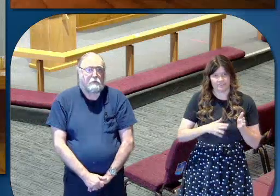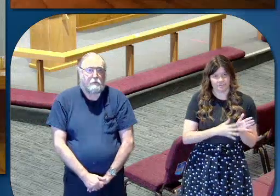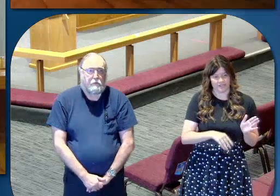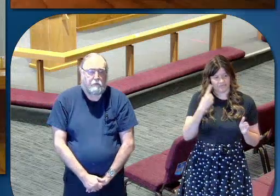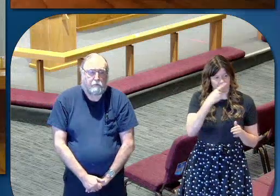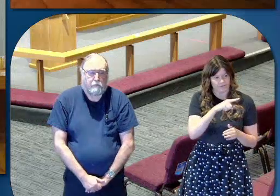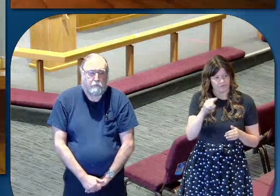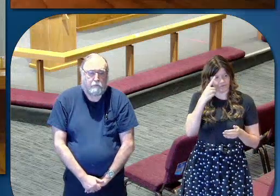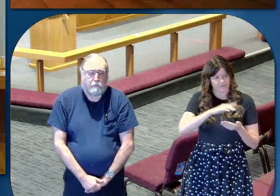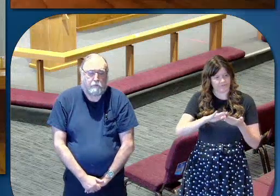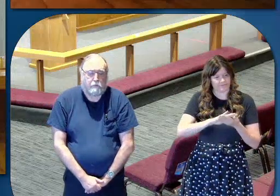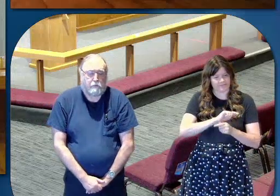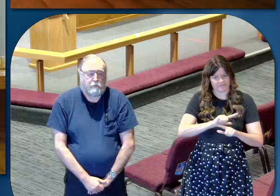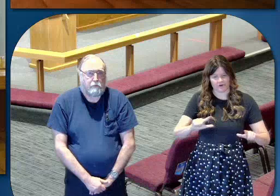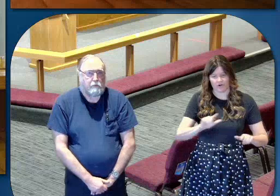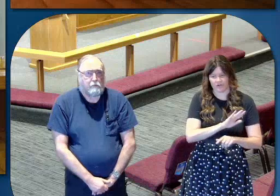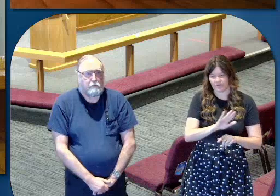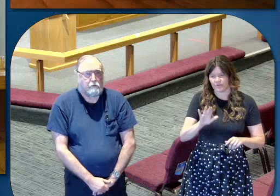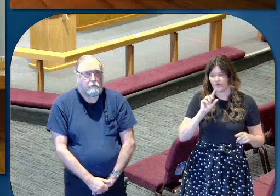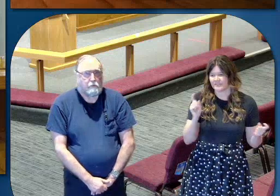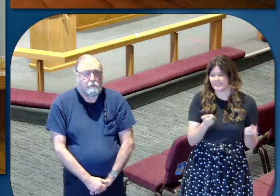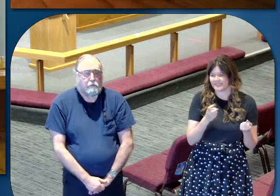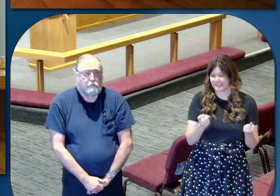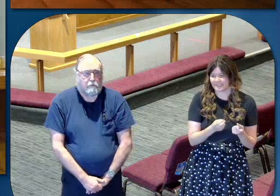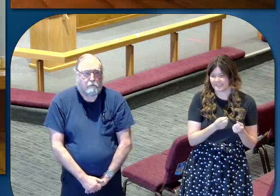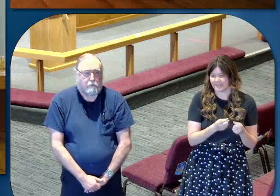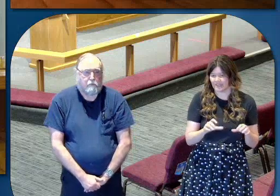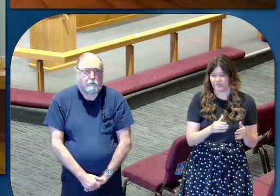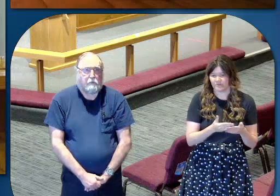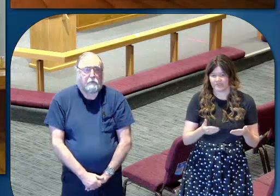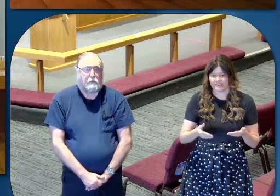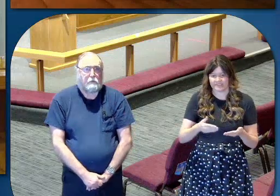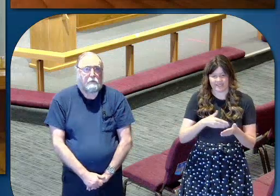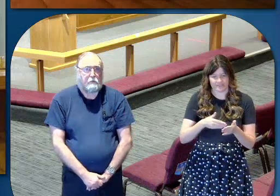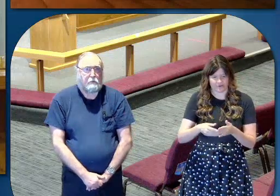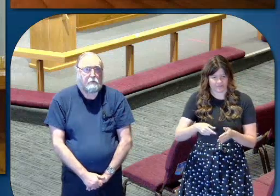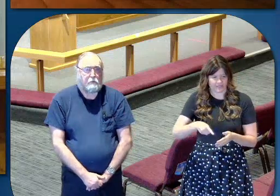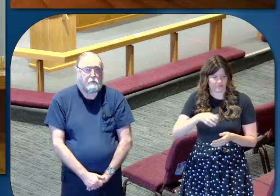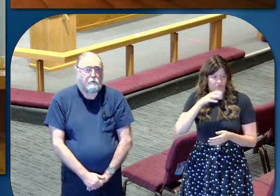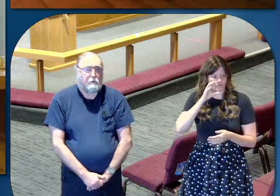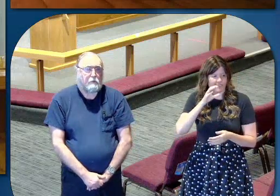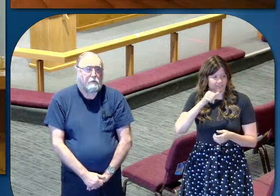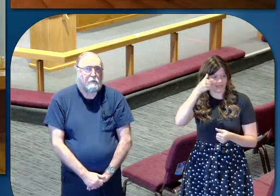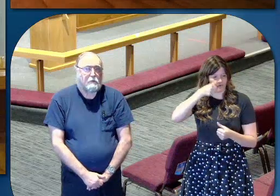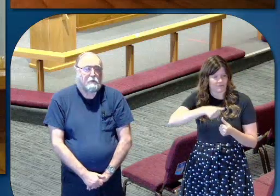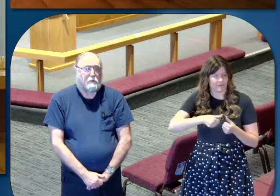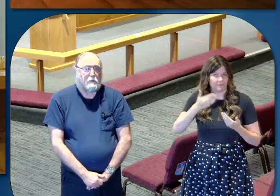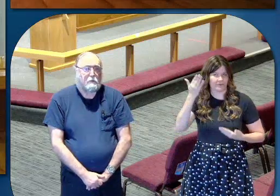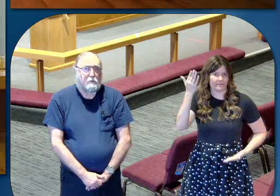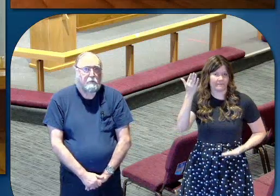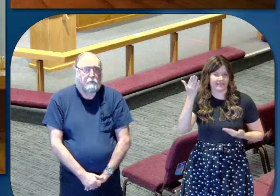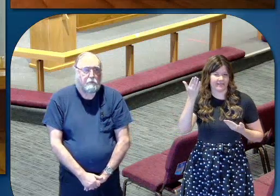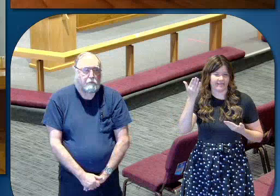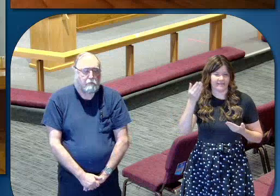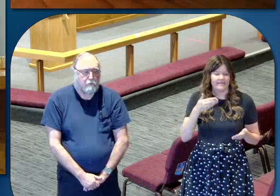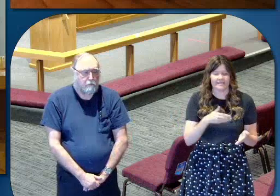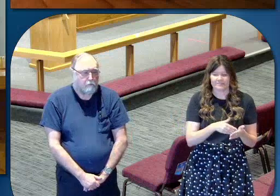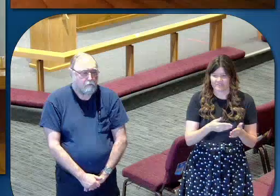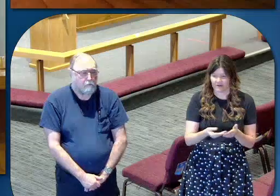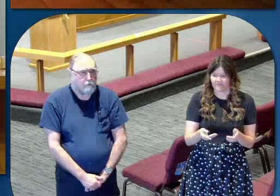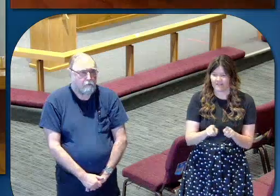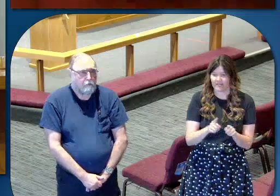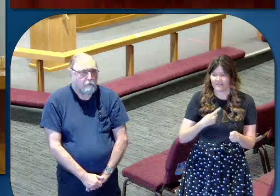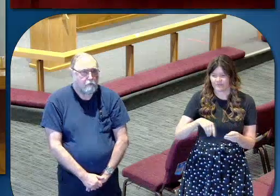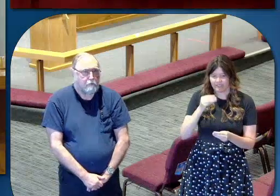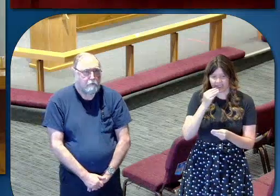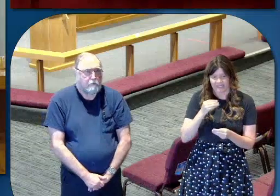your sins. This do as often as you drink it, in remembrance of me." As often as we eat this bread and drink